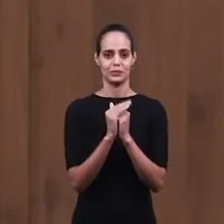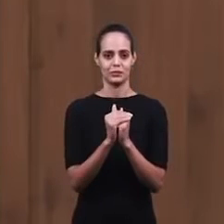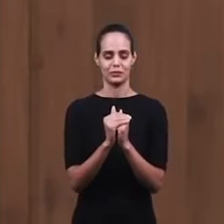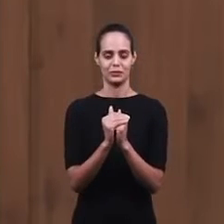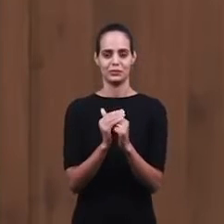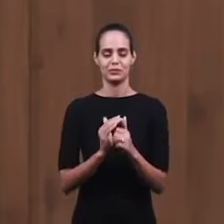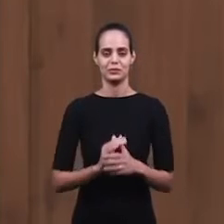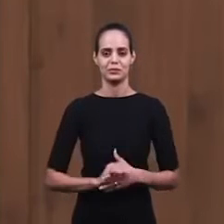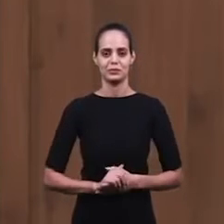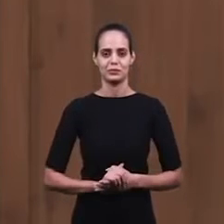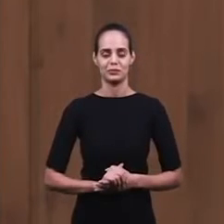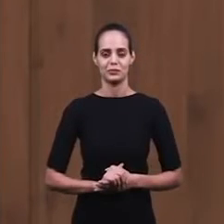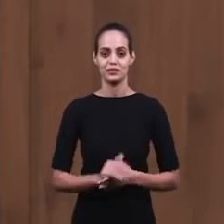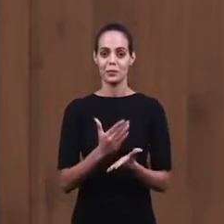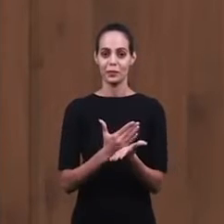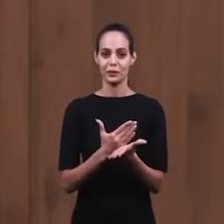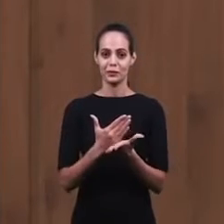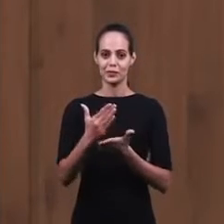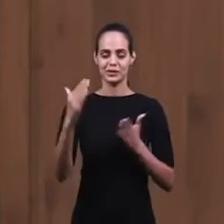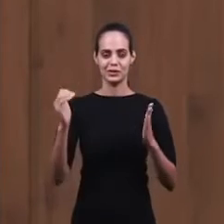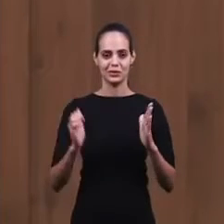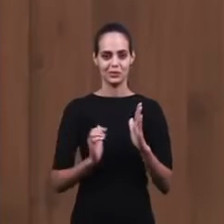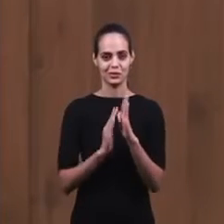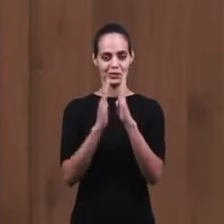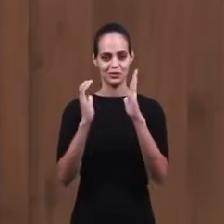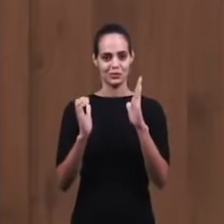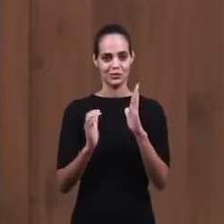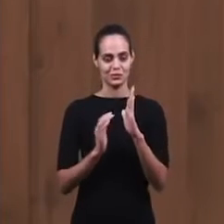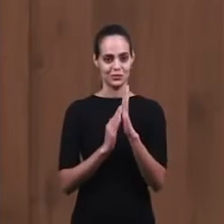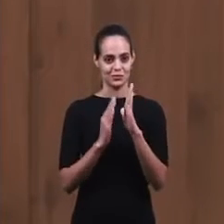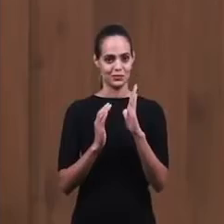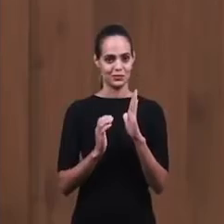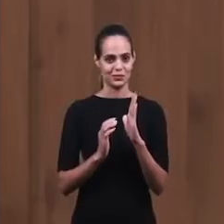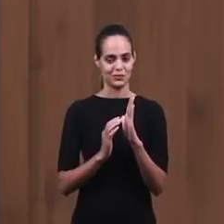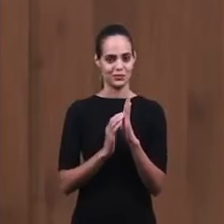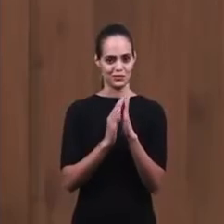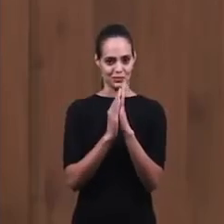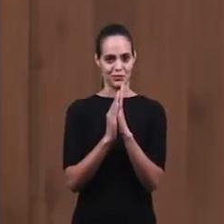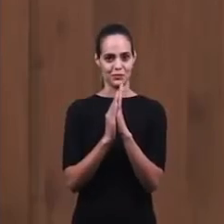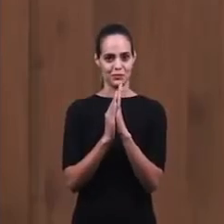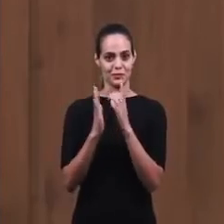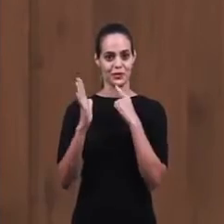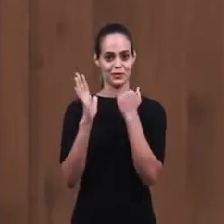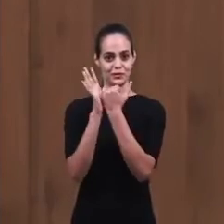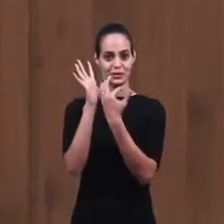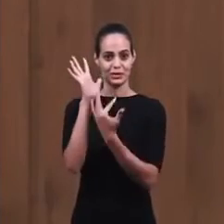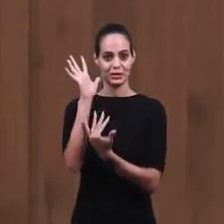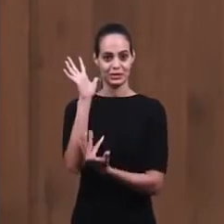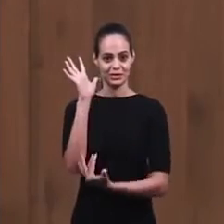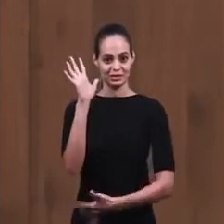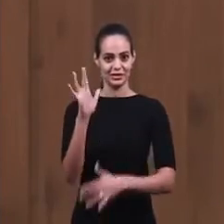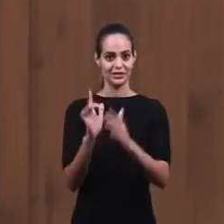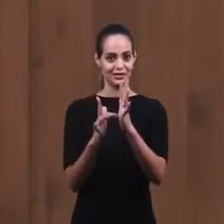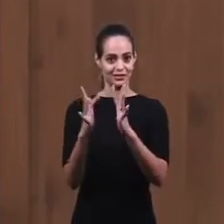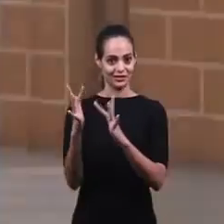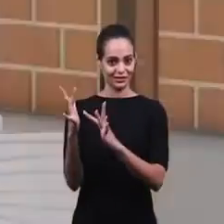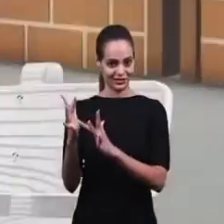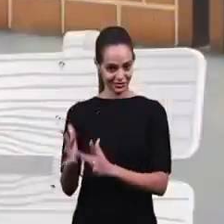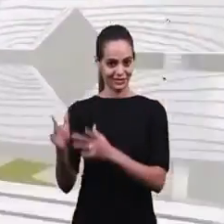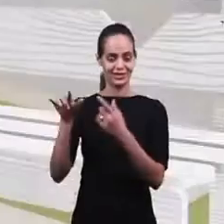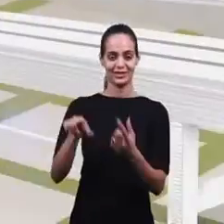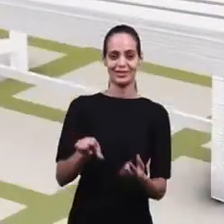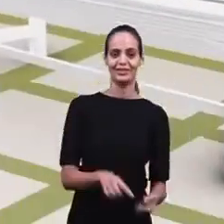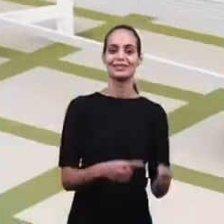amen. Let's begin a period of praise, singing the song, It's Your Blood, Lord